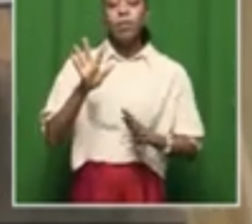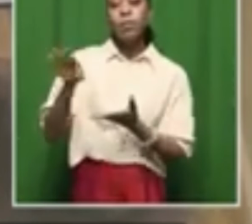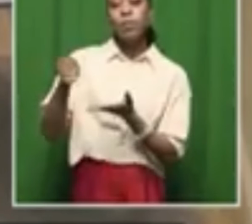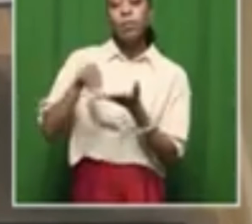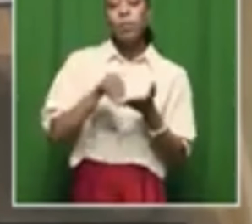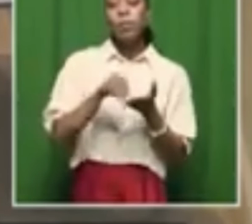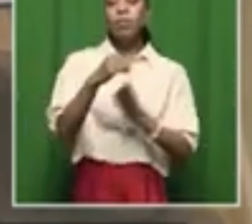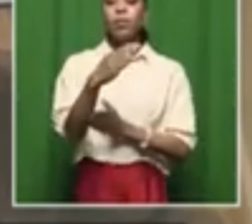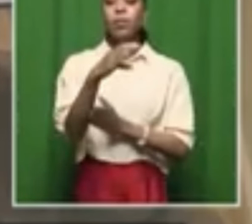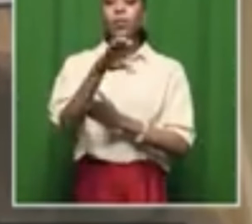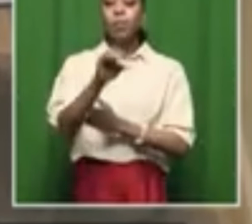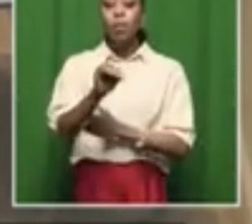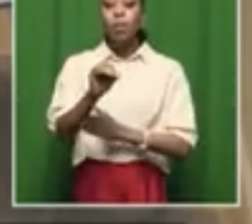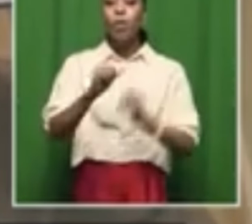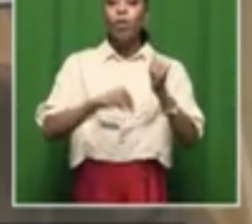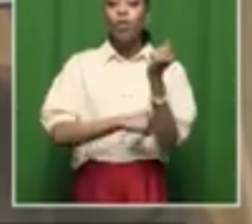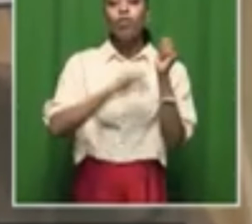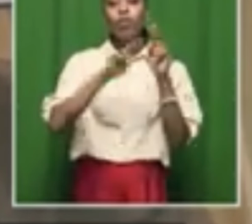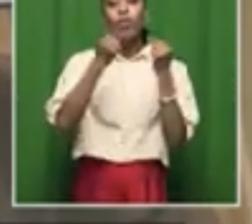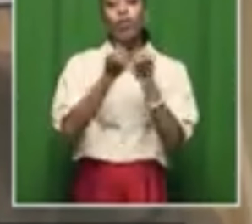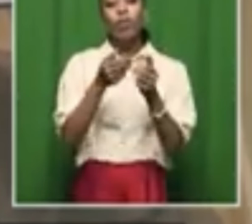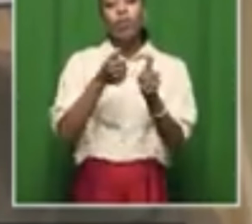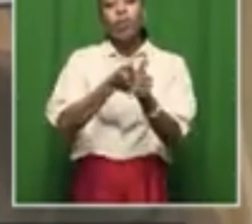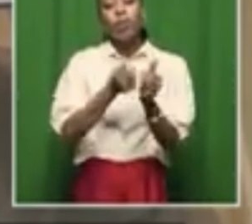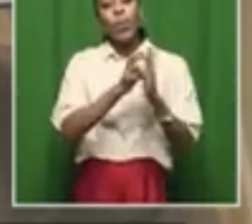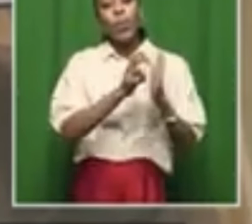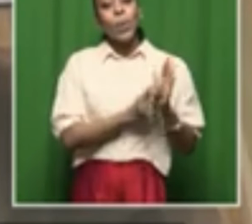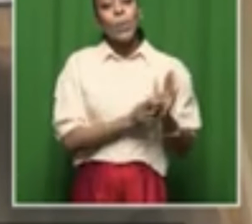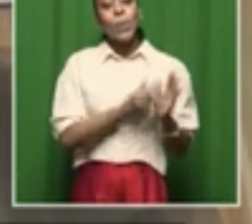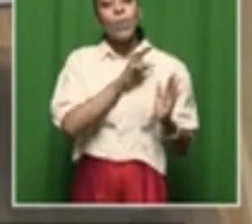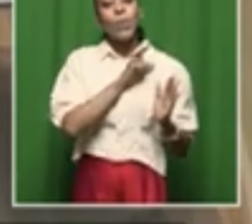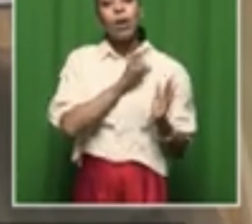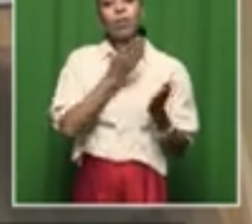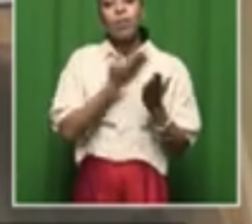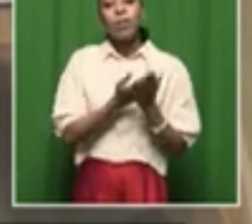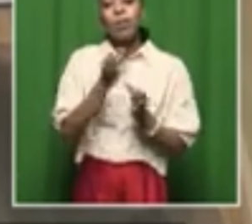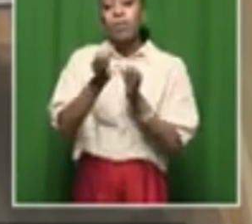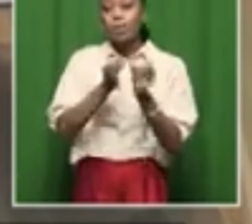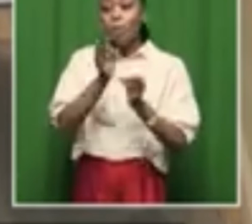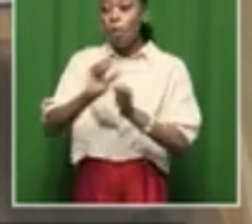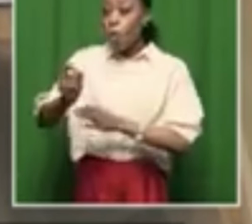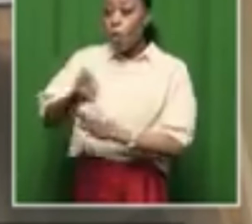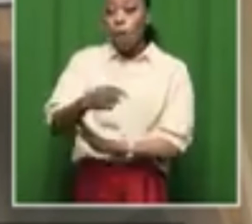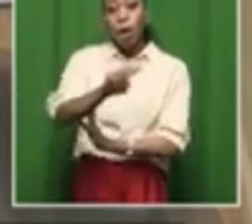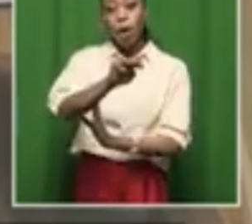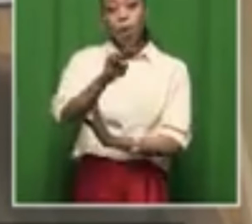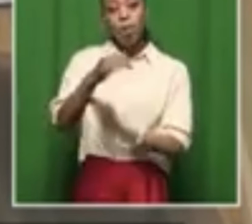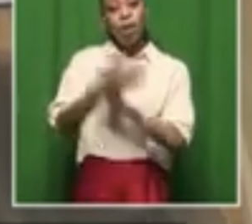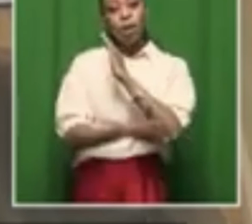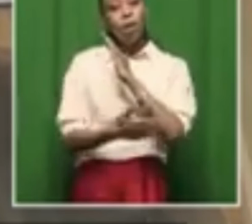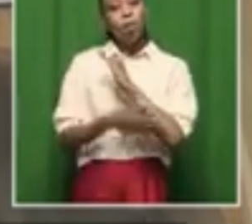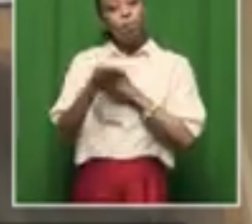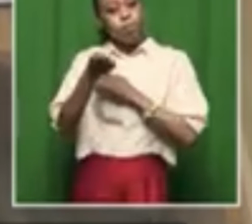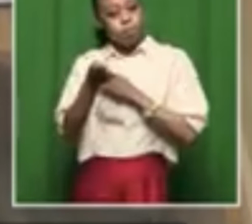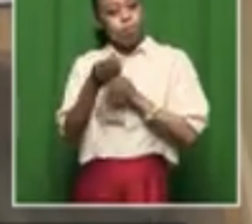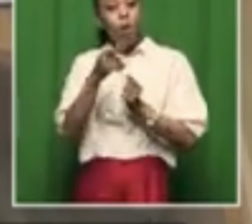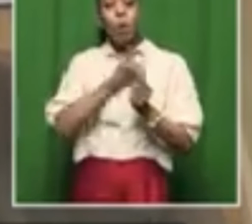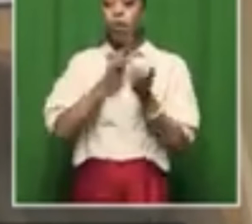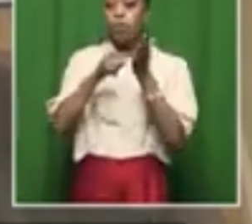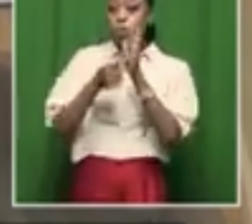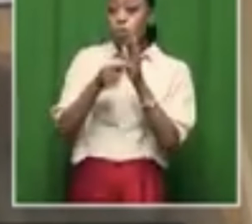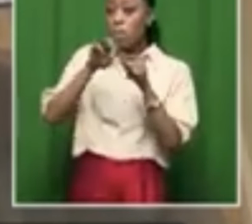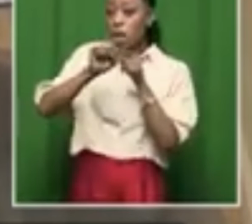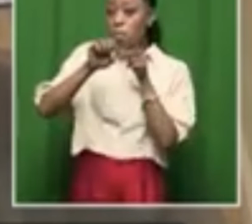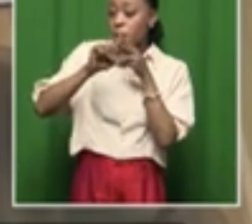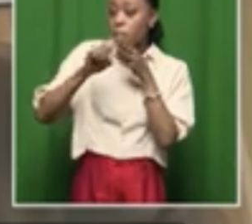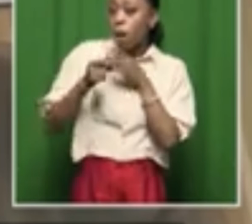CEO of the Office of Health Standard Compliance to show all the MECs of the country, they're all here, to show them what they found